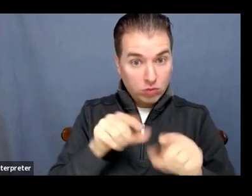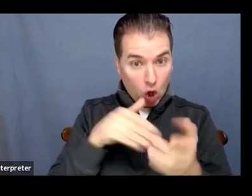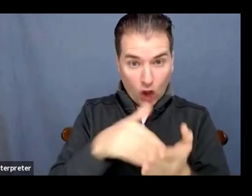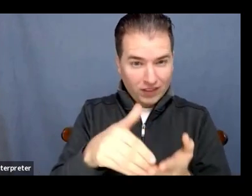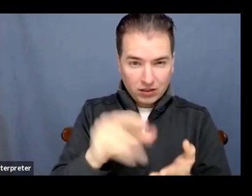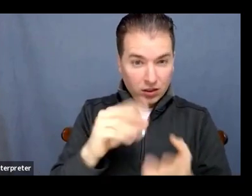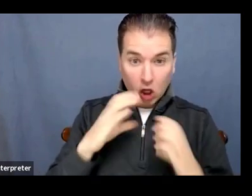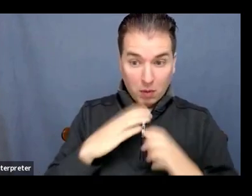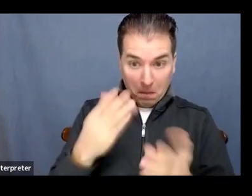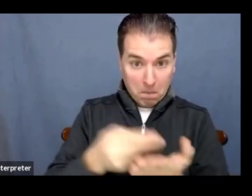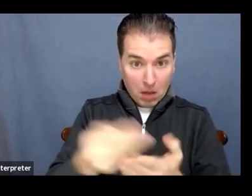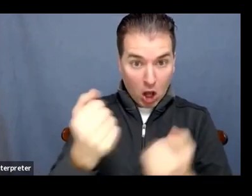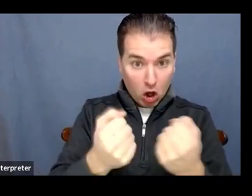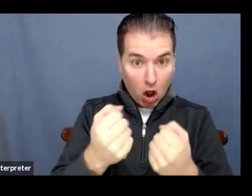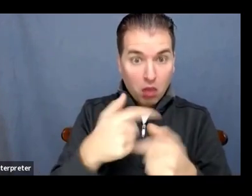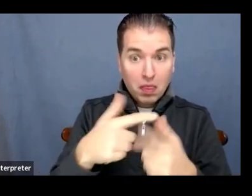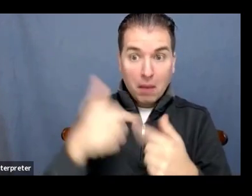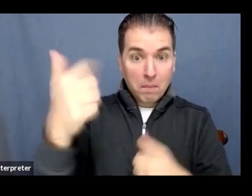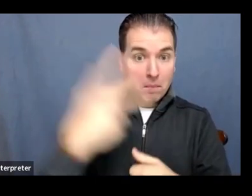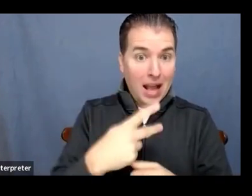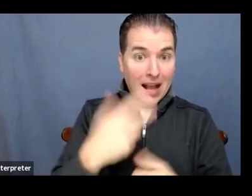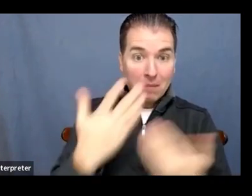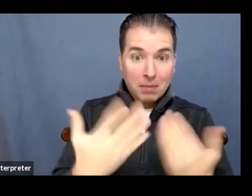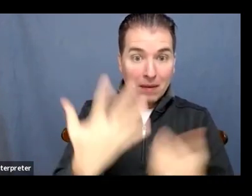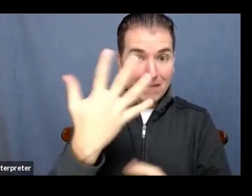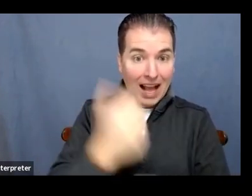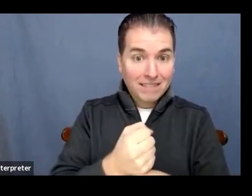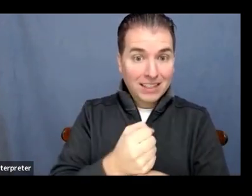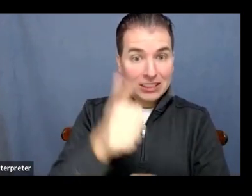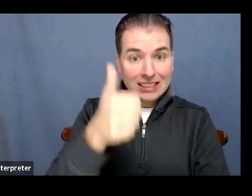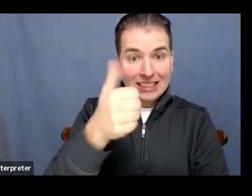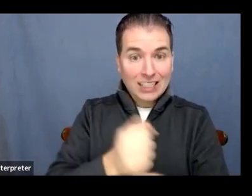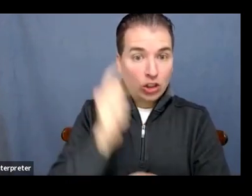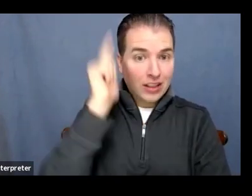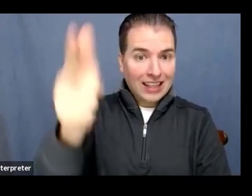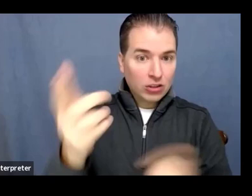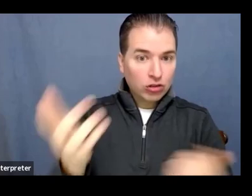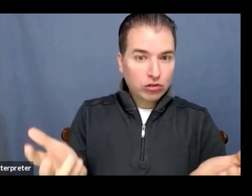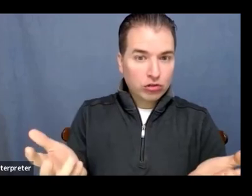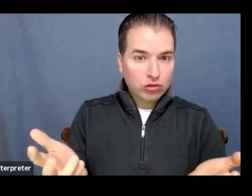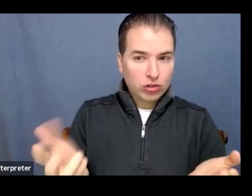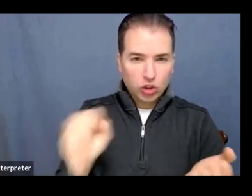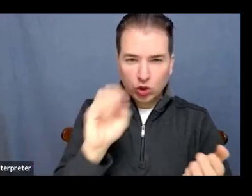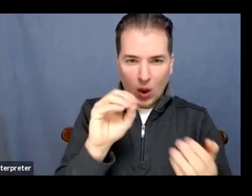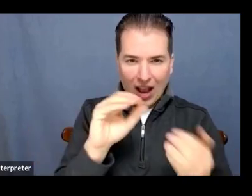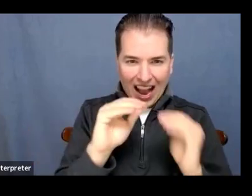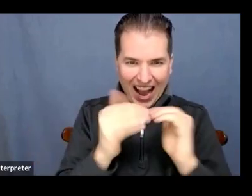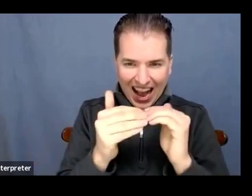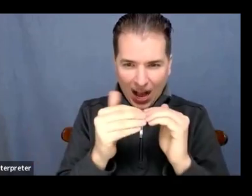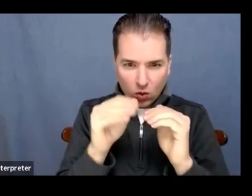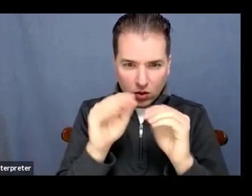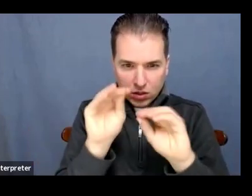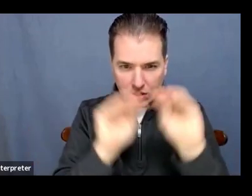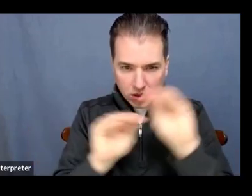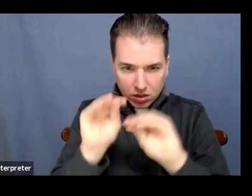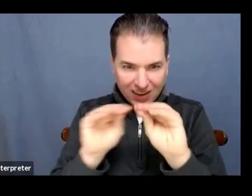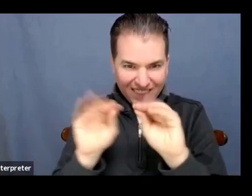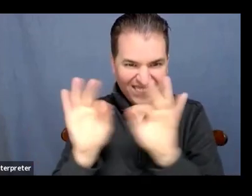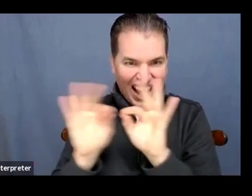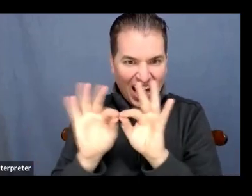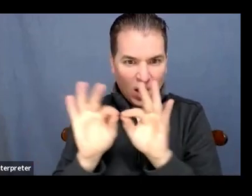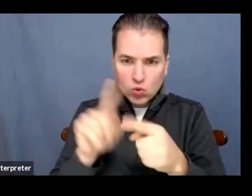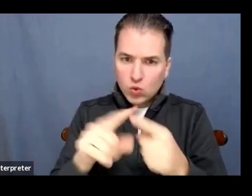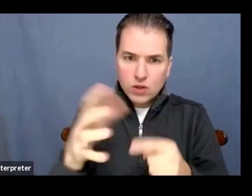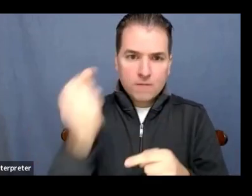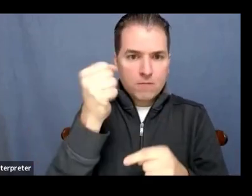the other hand, business like my Yum Froyo yogurt business, I need to have repeat customers in order to achieve